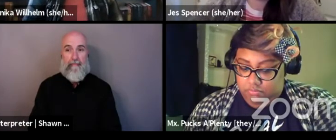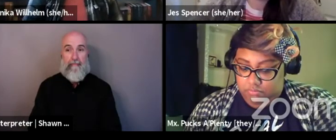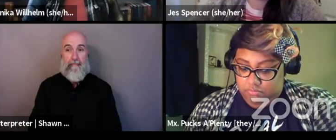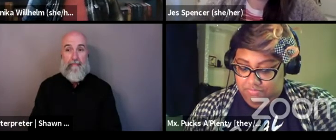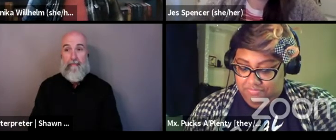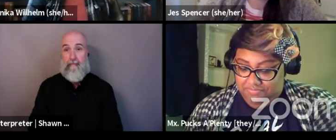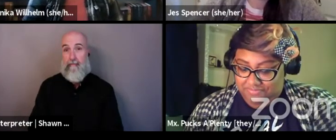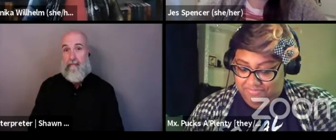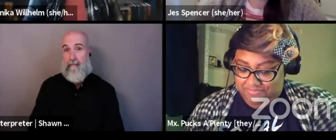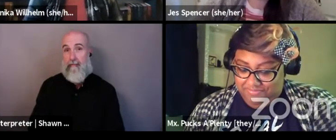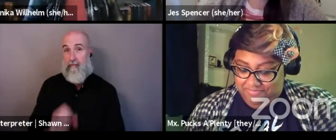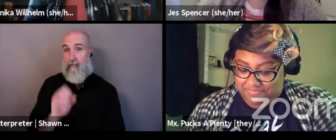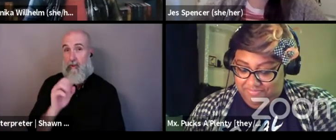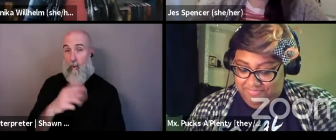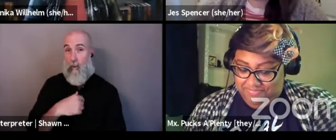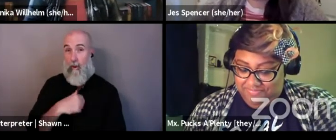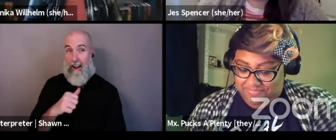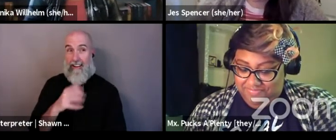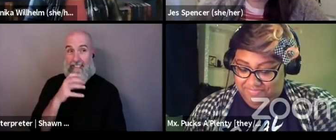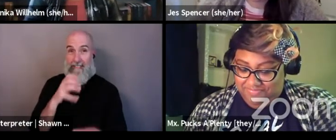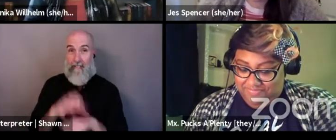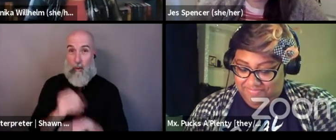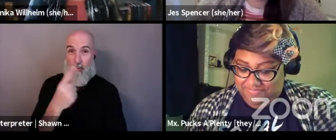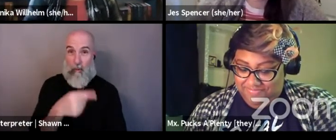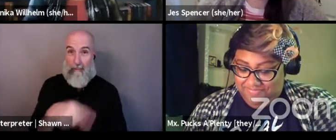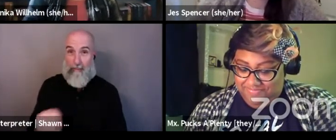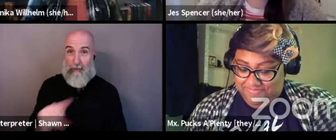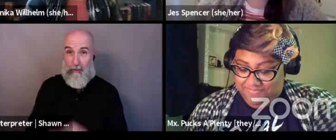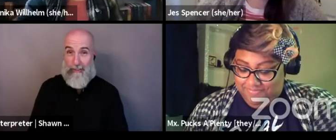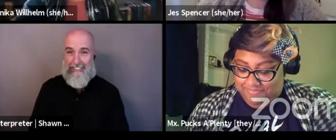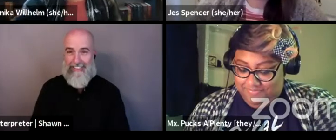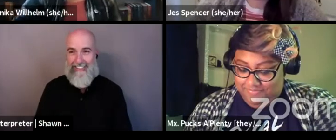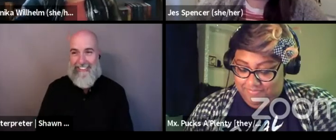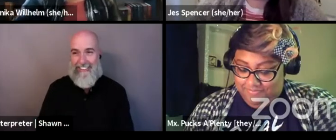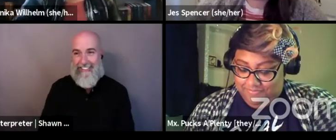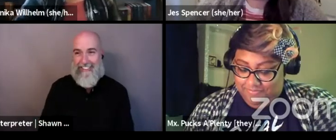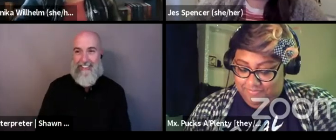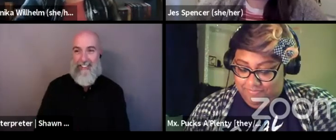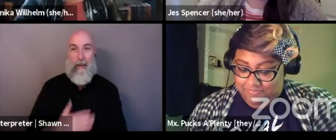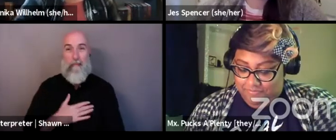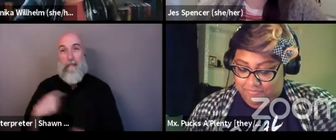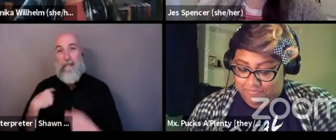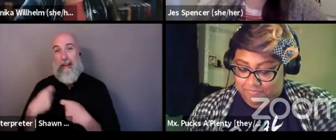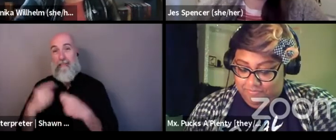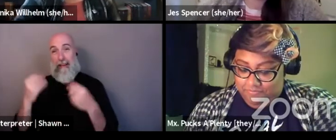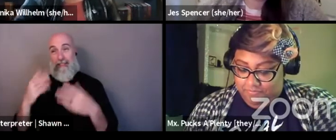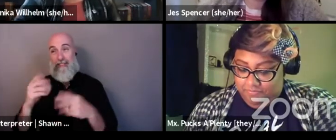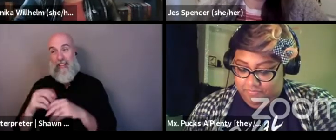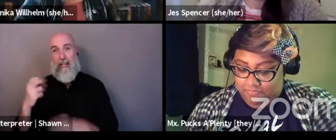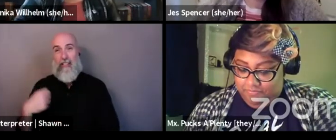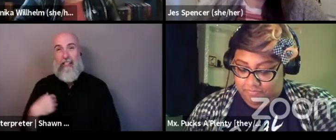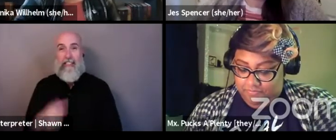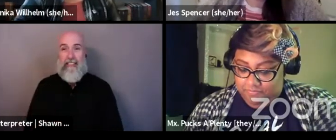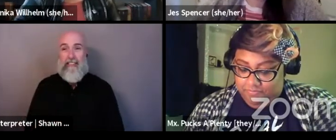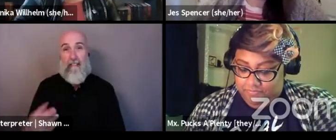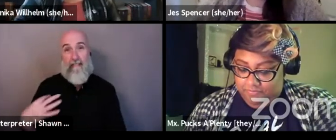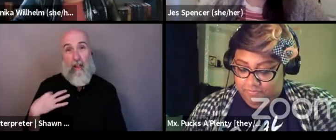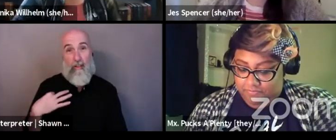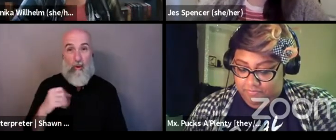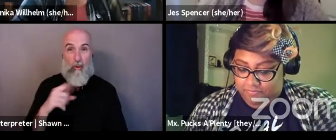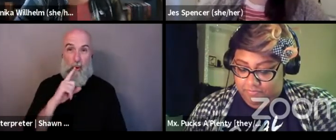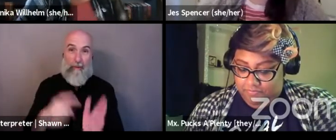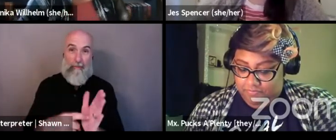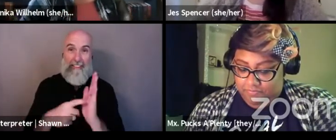Or I can force one of you to do it. My Spanish teacher in high school used to say, voluntarios o víctimas.